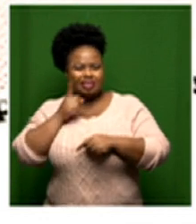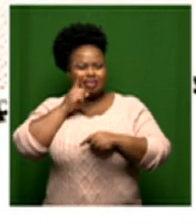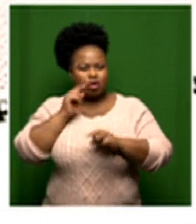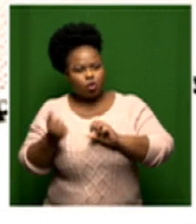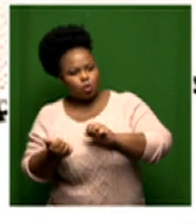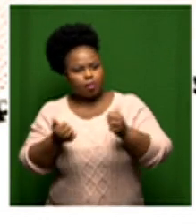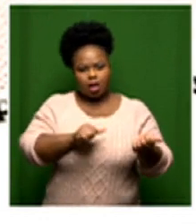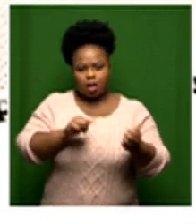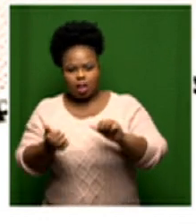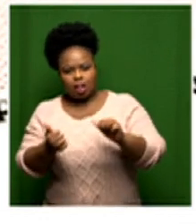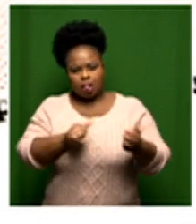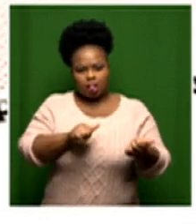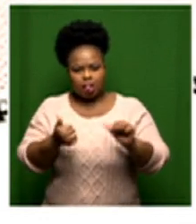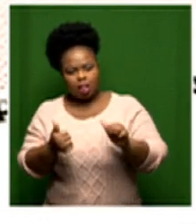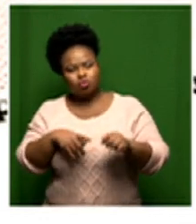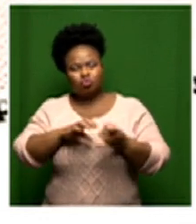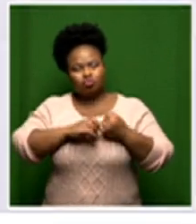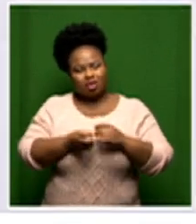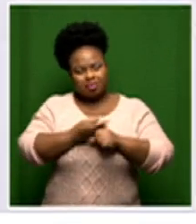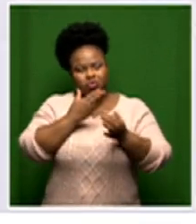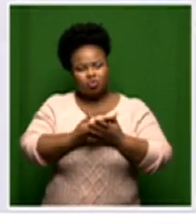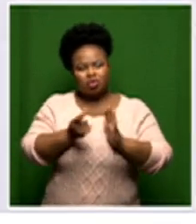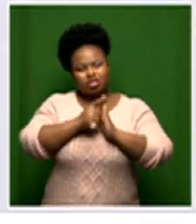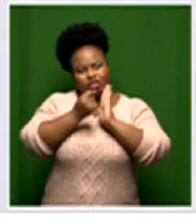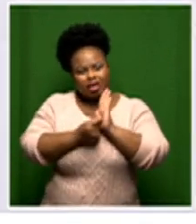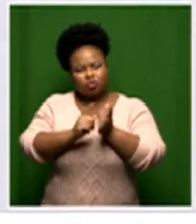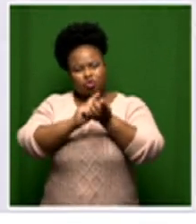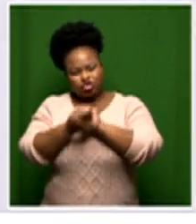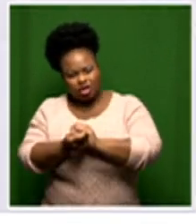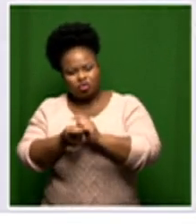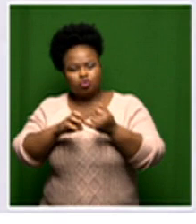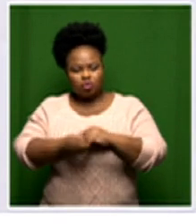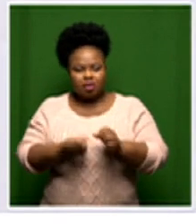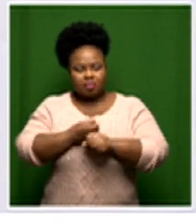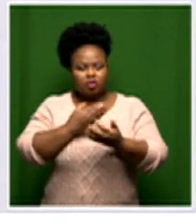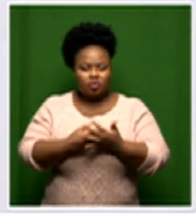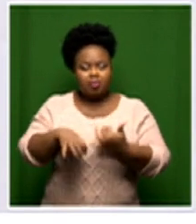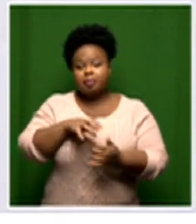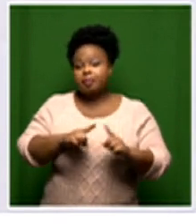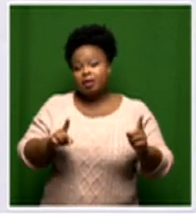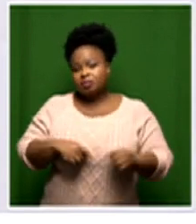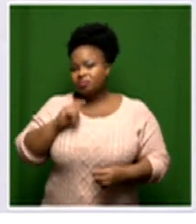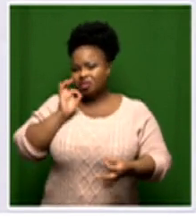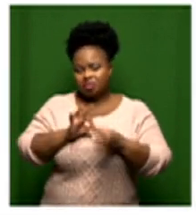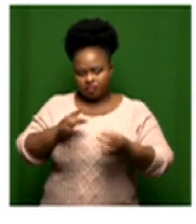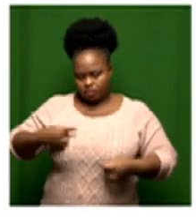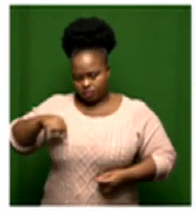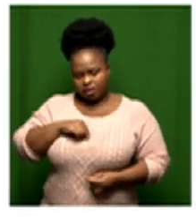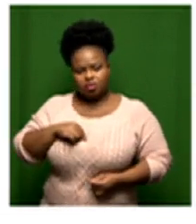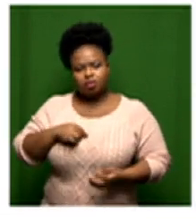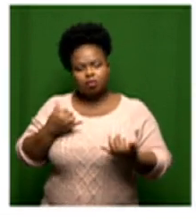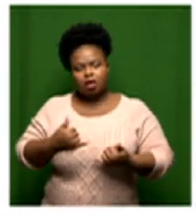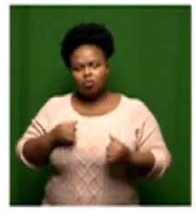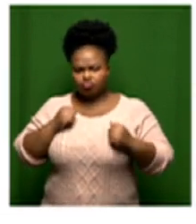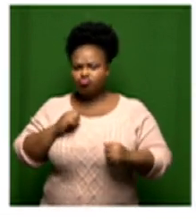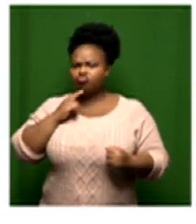and what can be done to shift the dates and change and try and meet your demand. Particularly in our case, we've actually made a